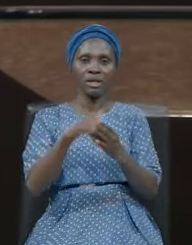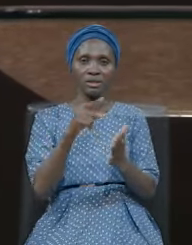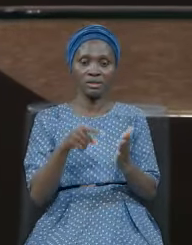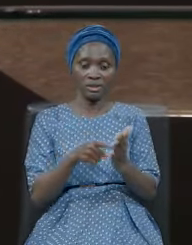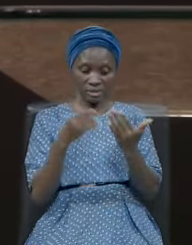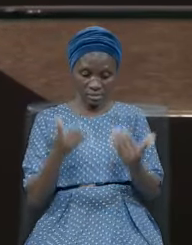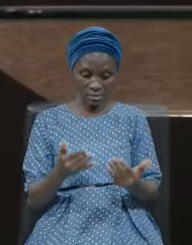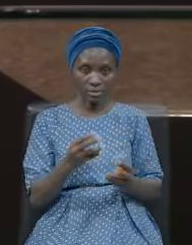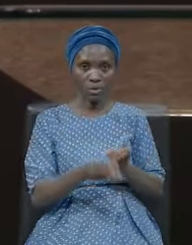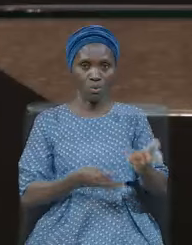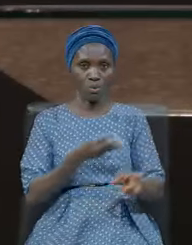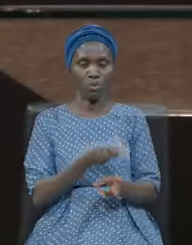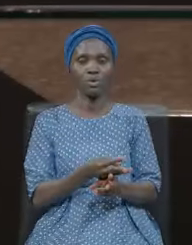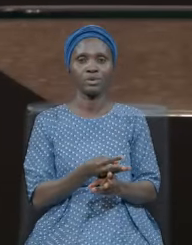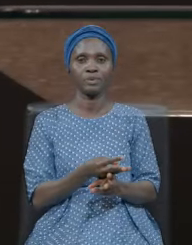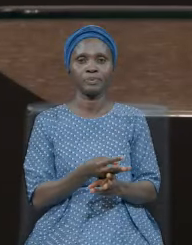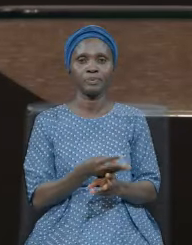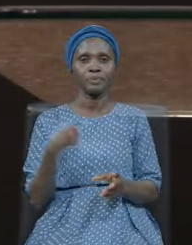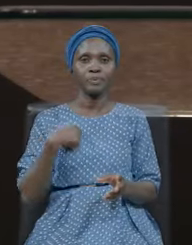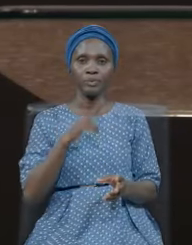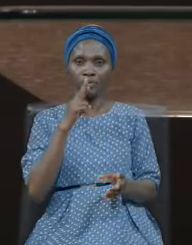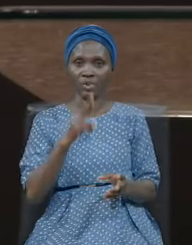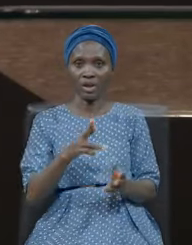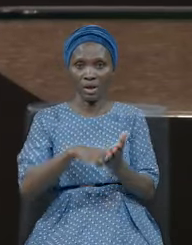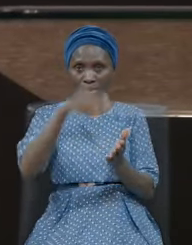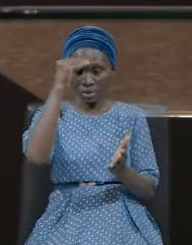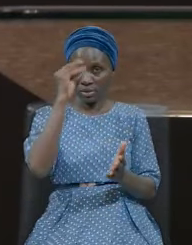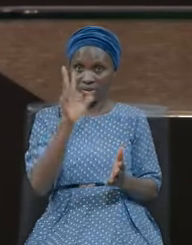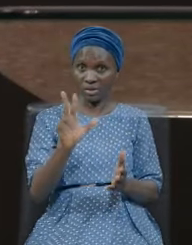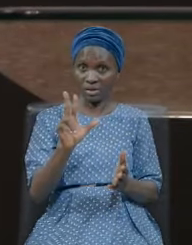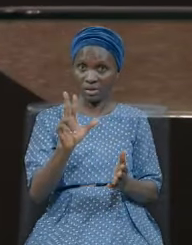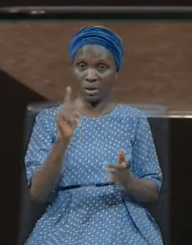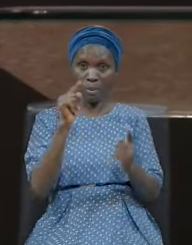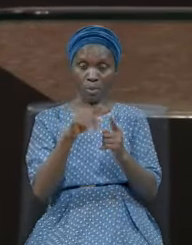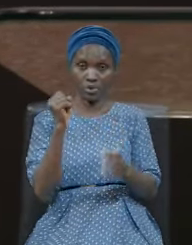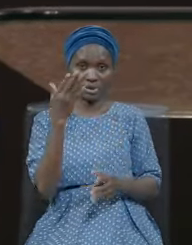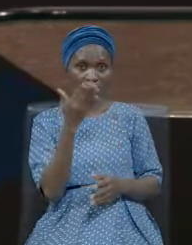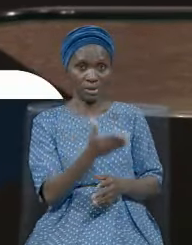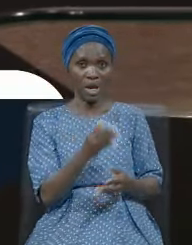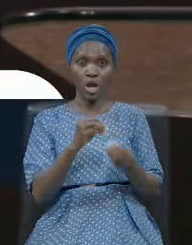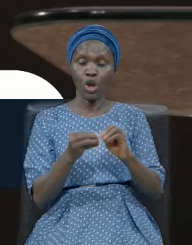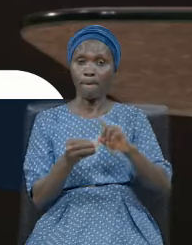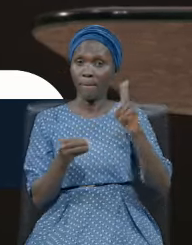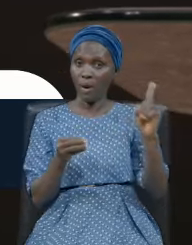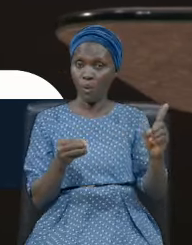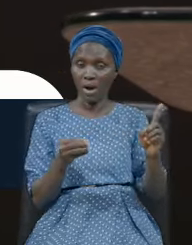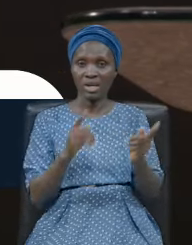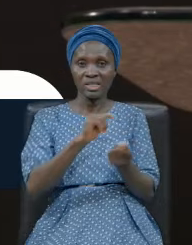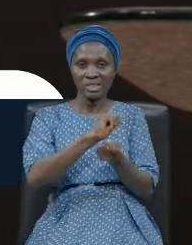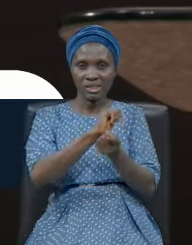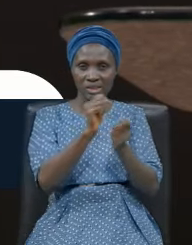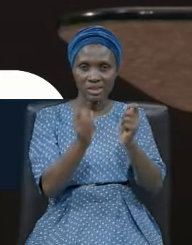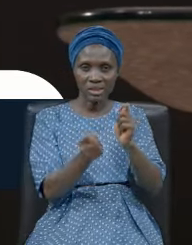world. We're looking at three things here. Number one, we're looking at transforming